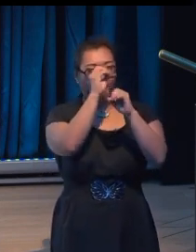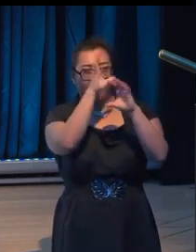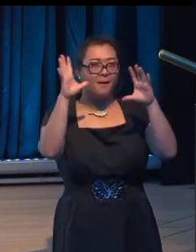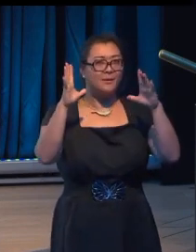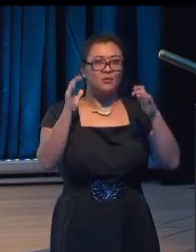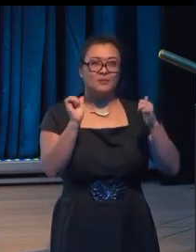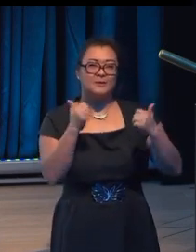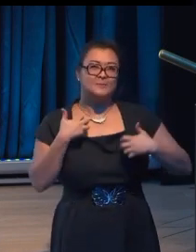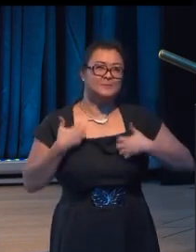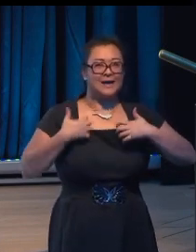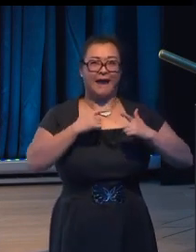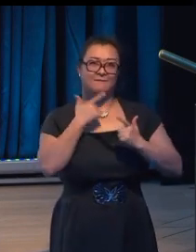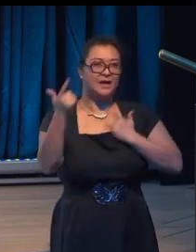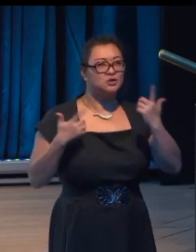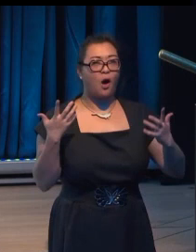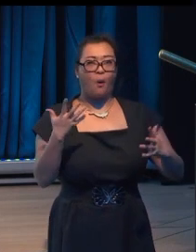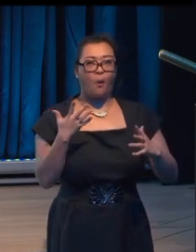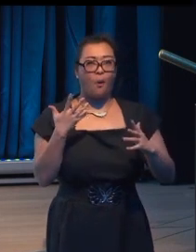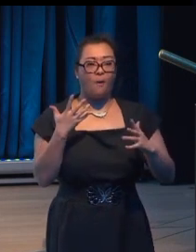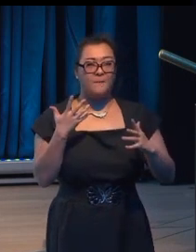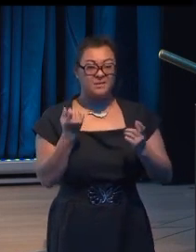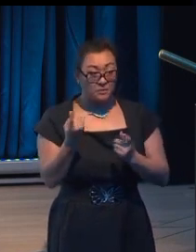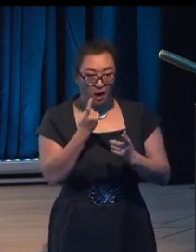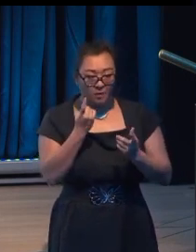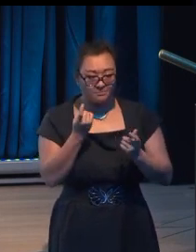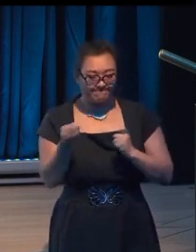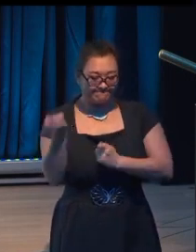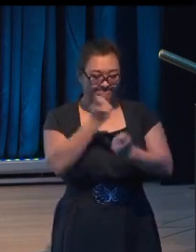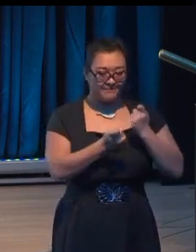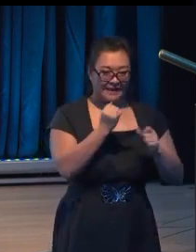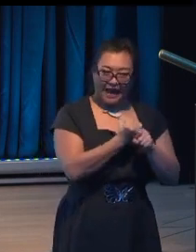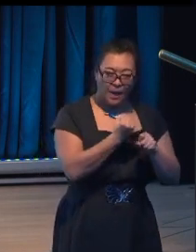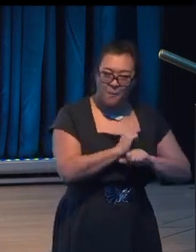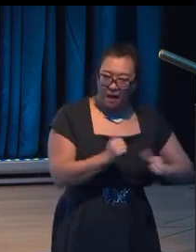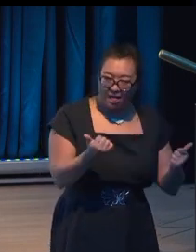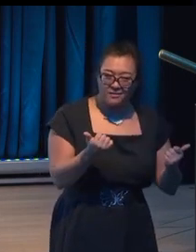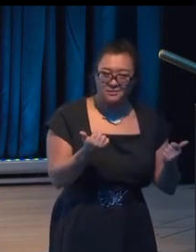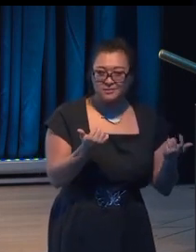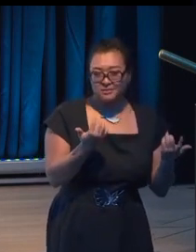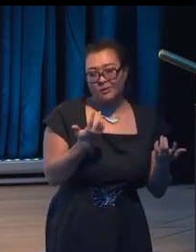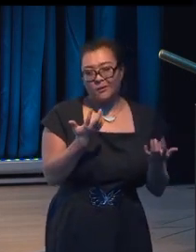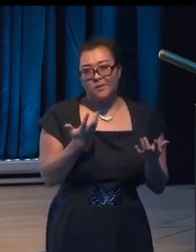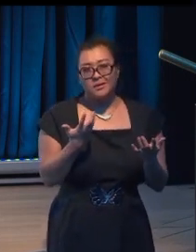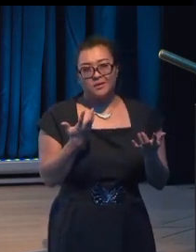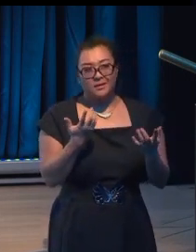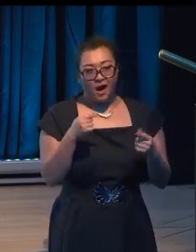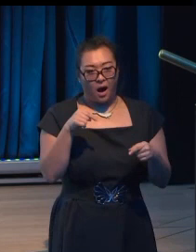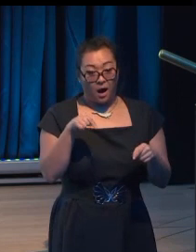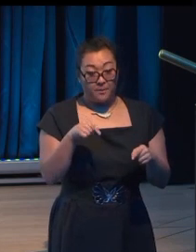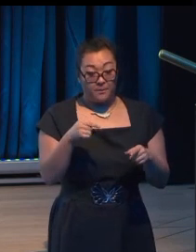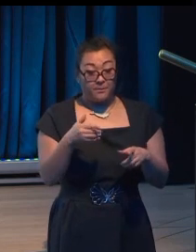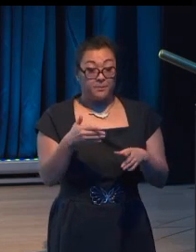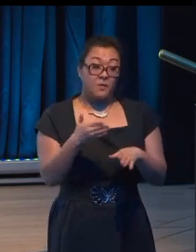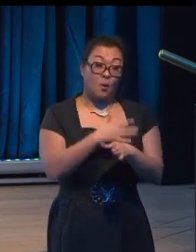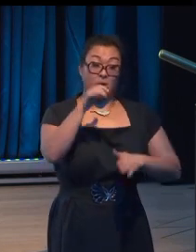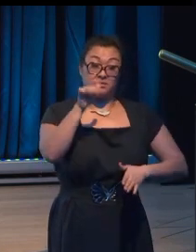games, due to technical limitations, budget, time, just to name a few. It's something I was aware of before I started writing professionally,